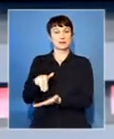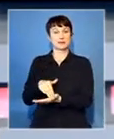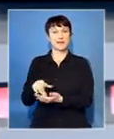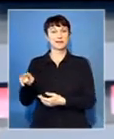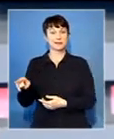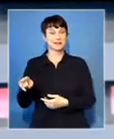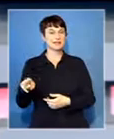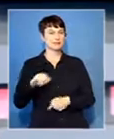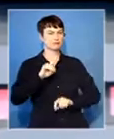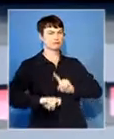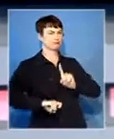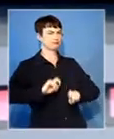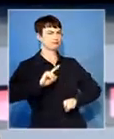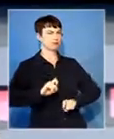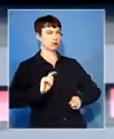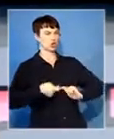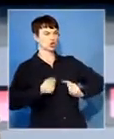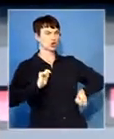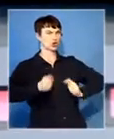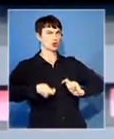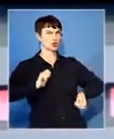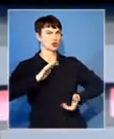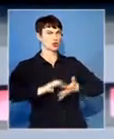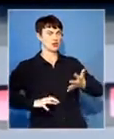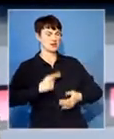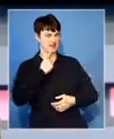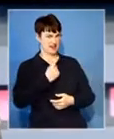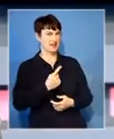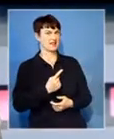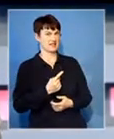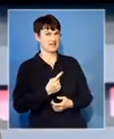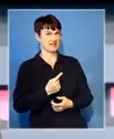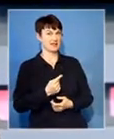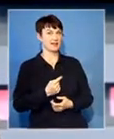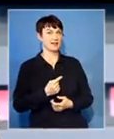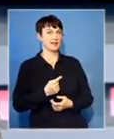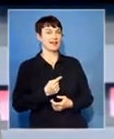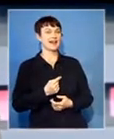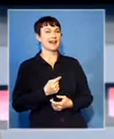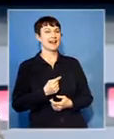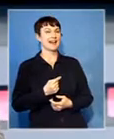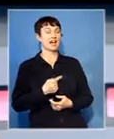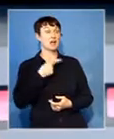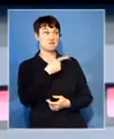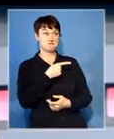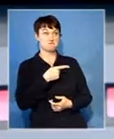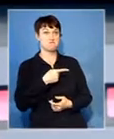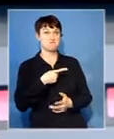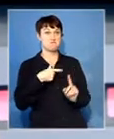to change all that to say the reason, which from what you read earlier, the reason you wanted